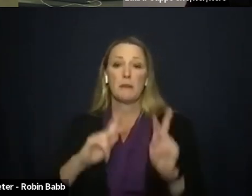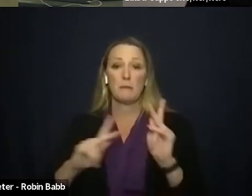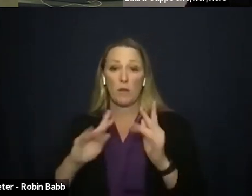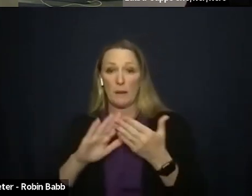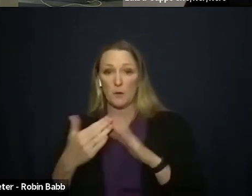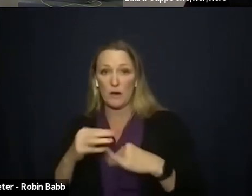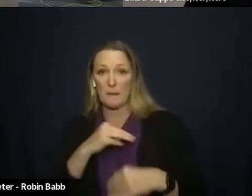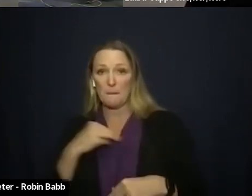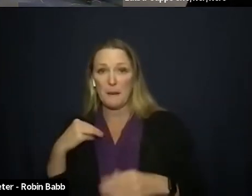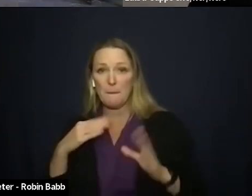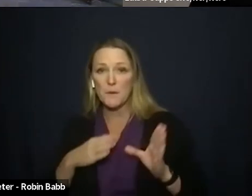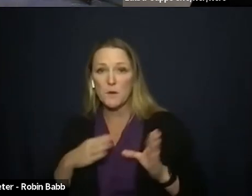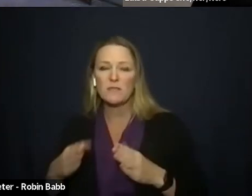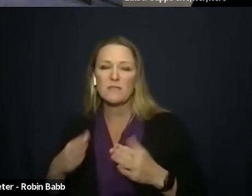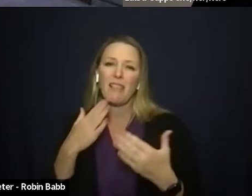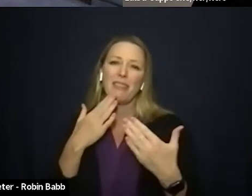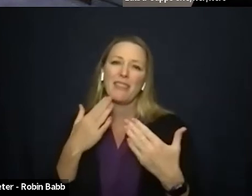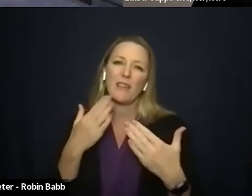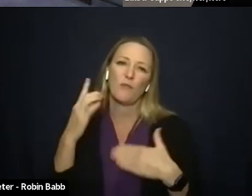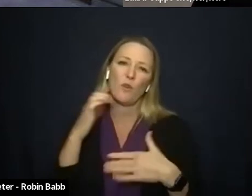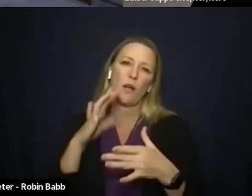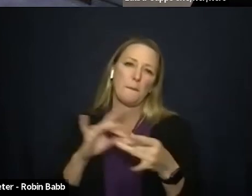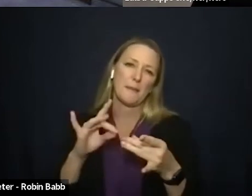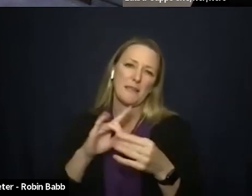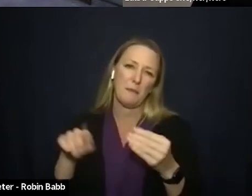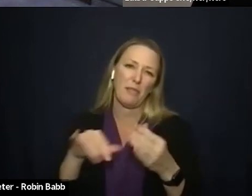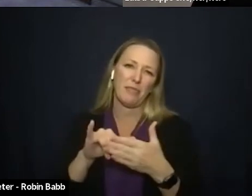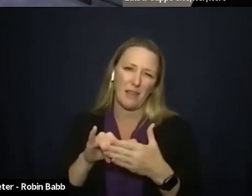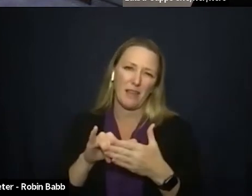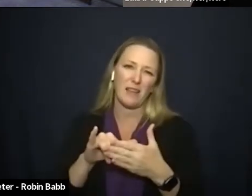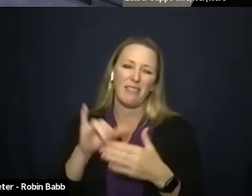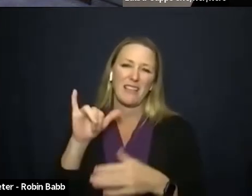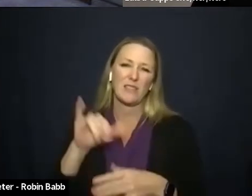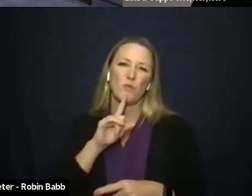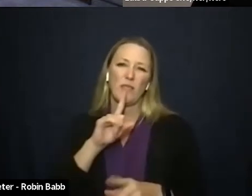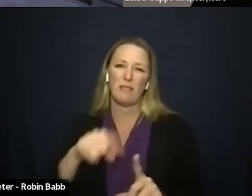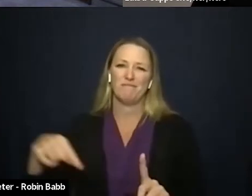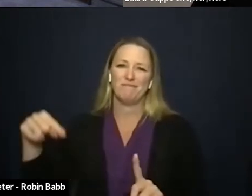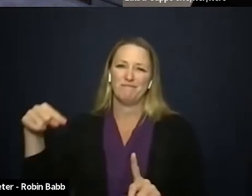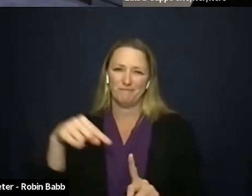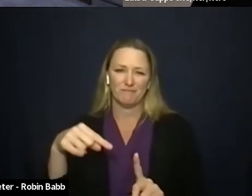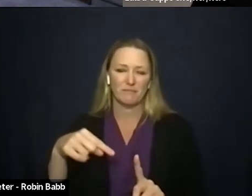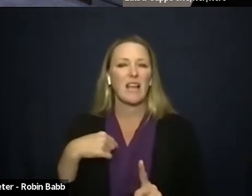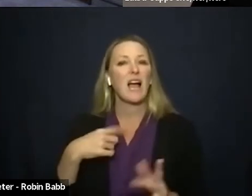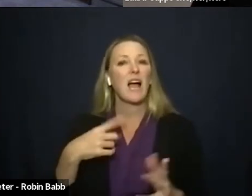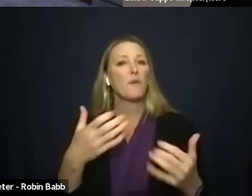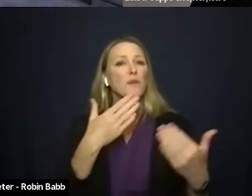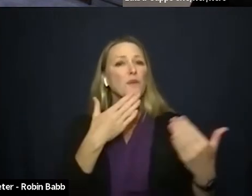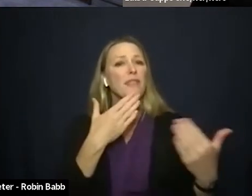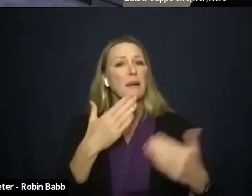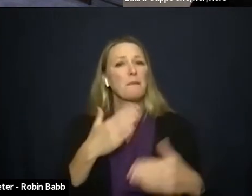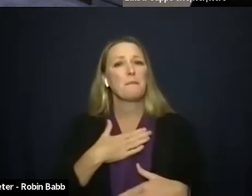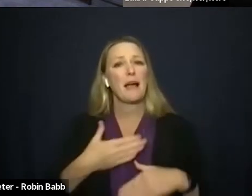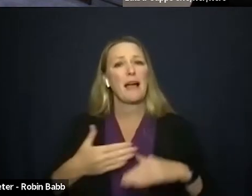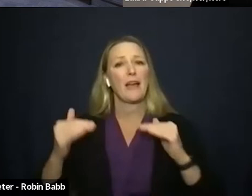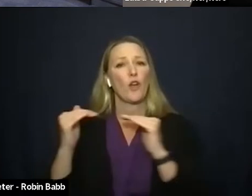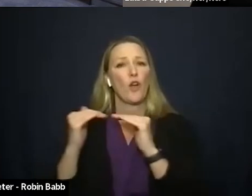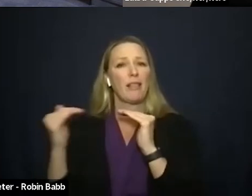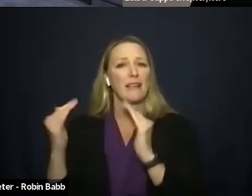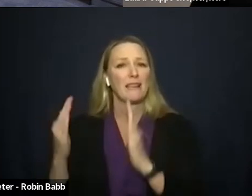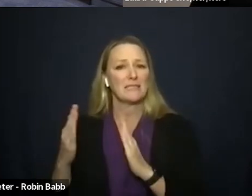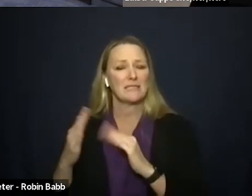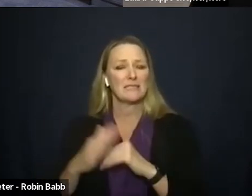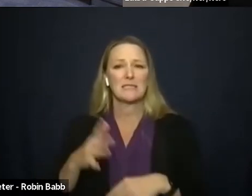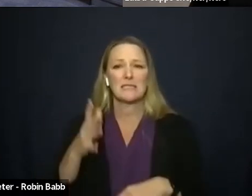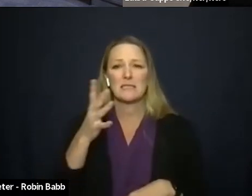to that point today and that's what we're looking at i think i also want to um thank my colleagues uh mrs